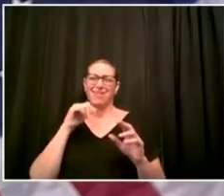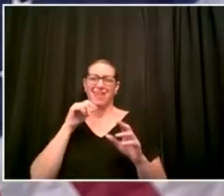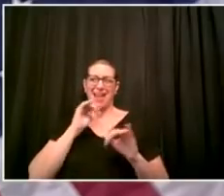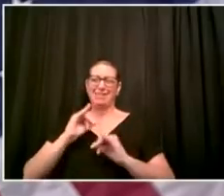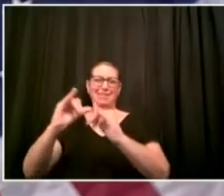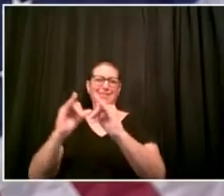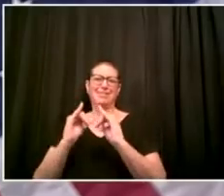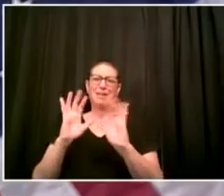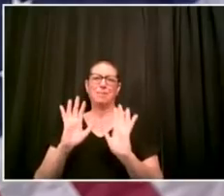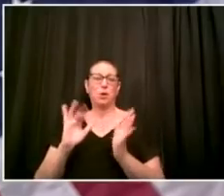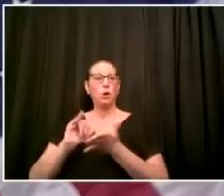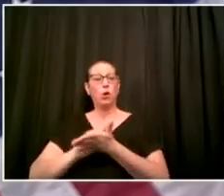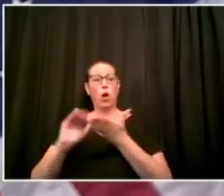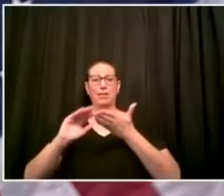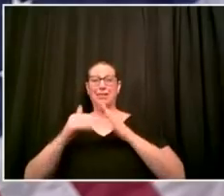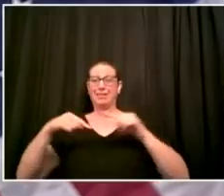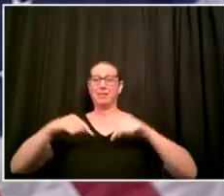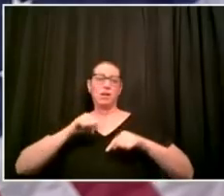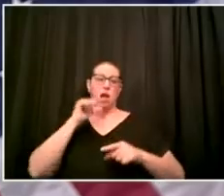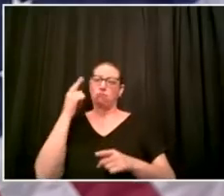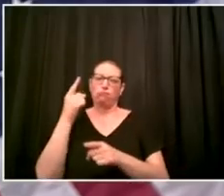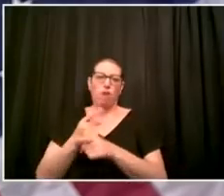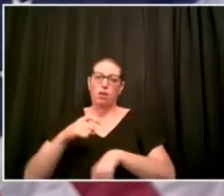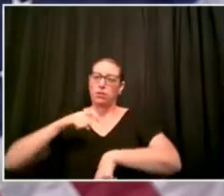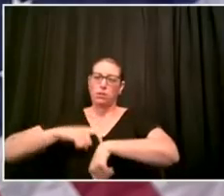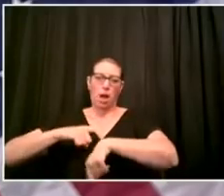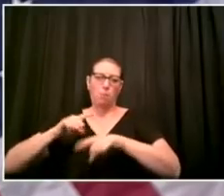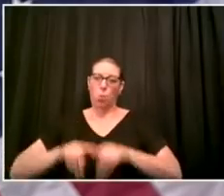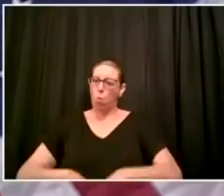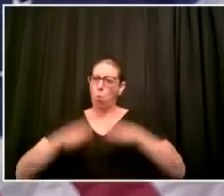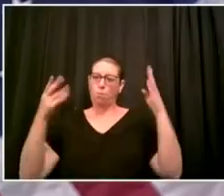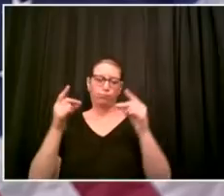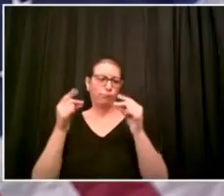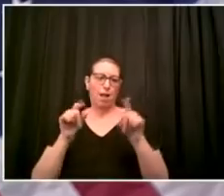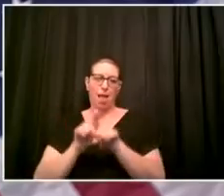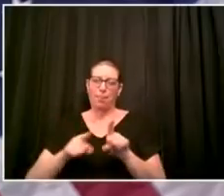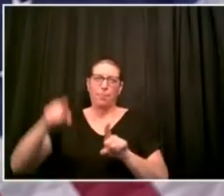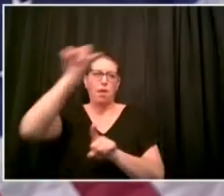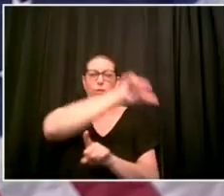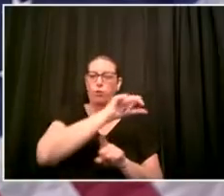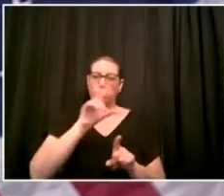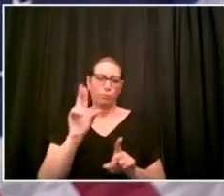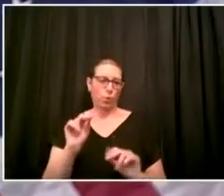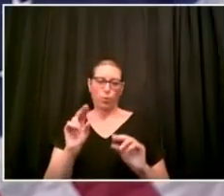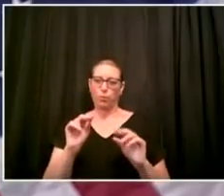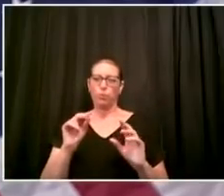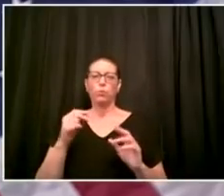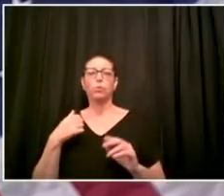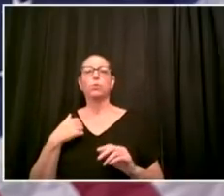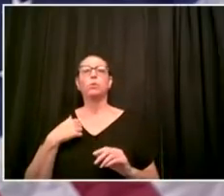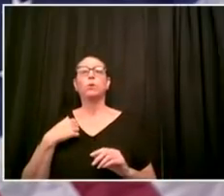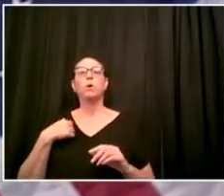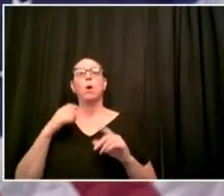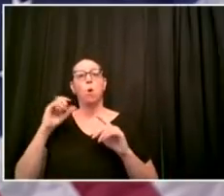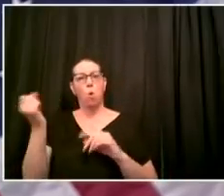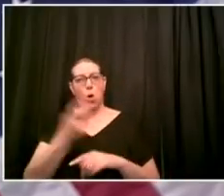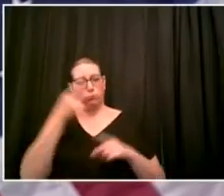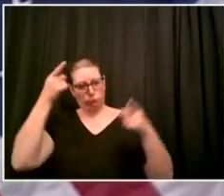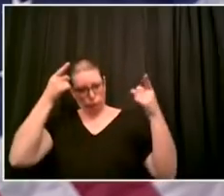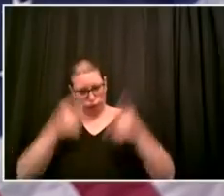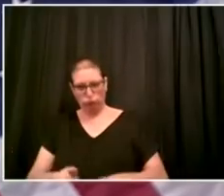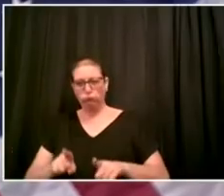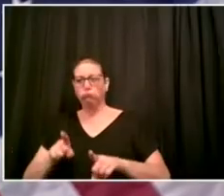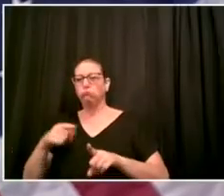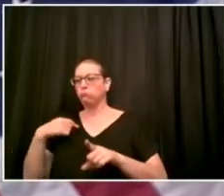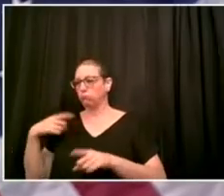yet. And so we're all going to keep working together to keep people safe. On the borrowing, this